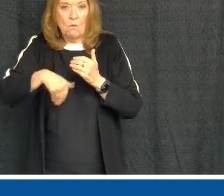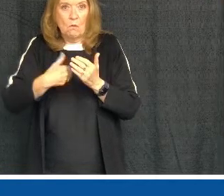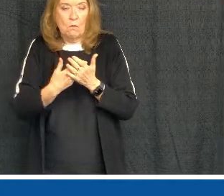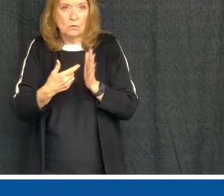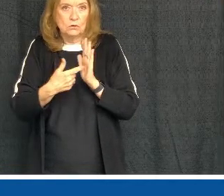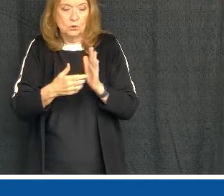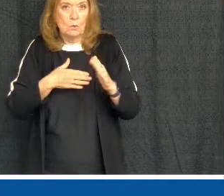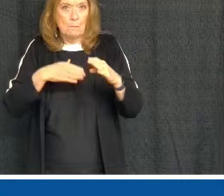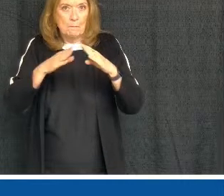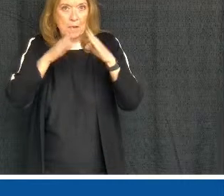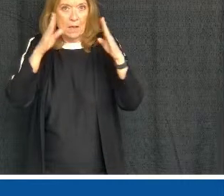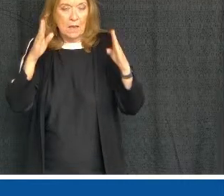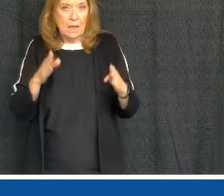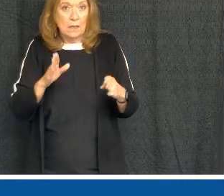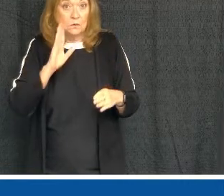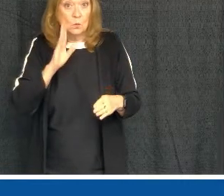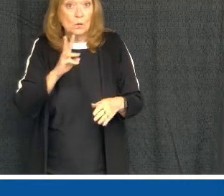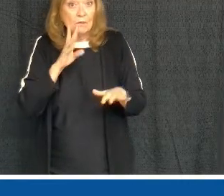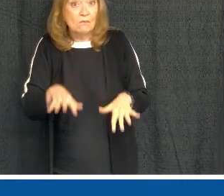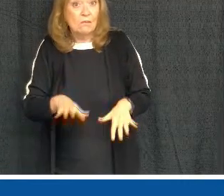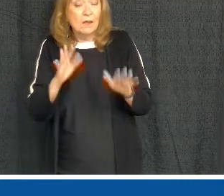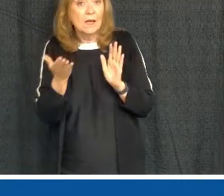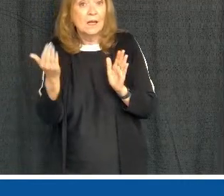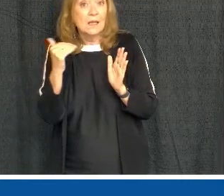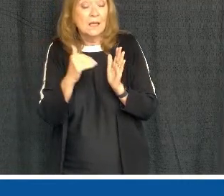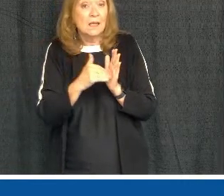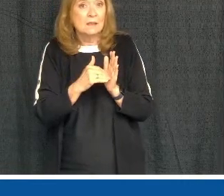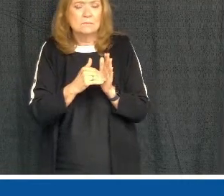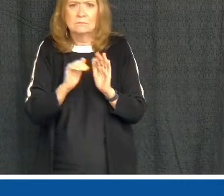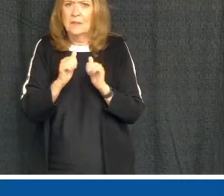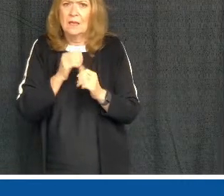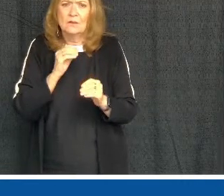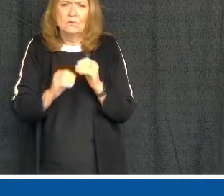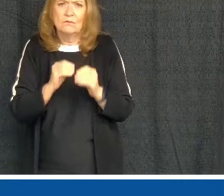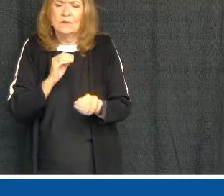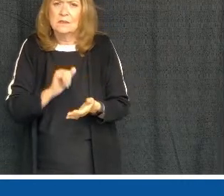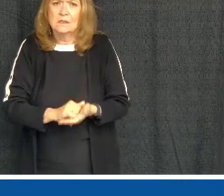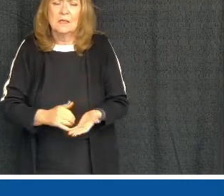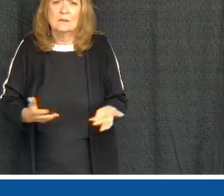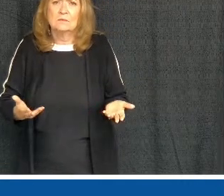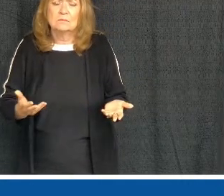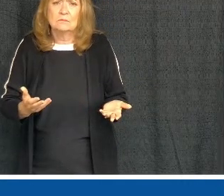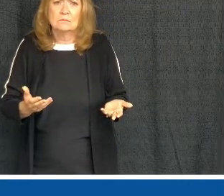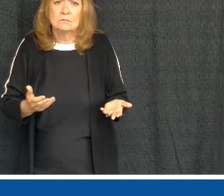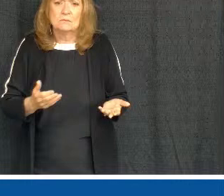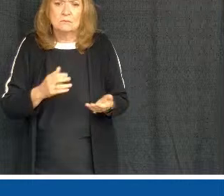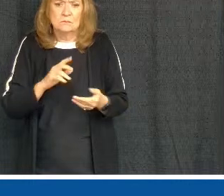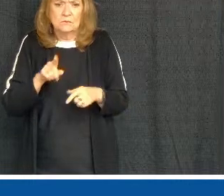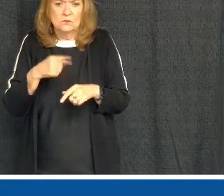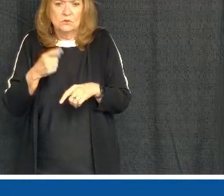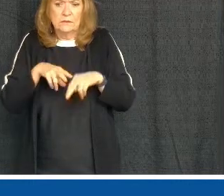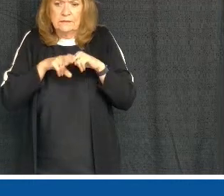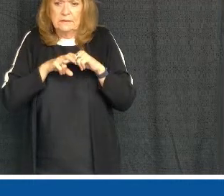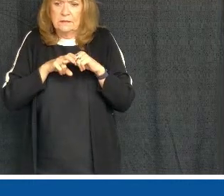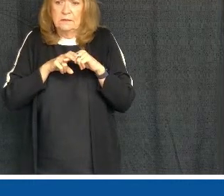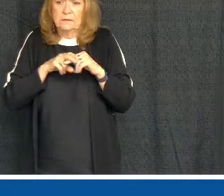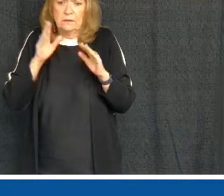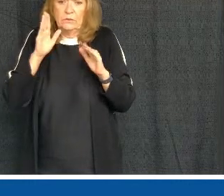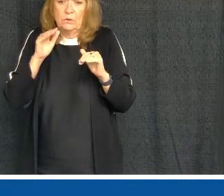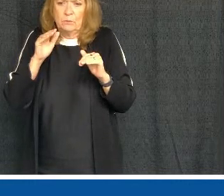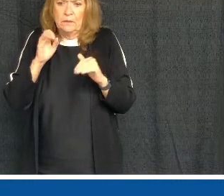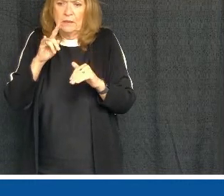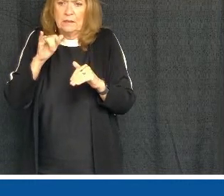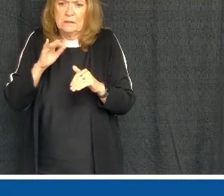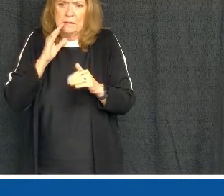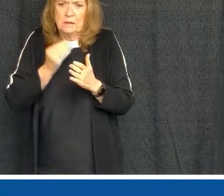my house will flood again. How does one fix that? Other than sitting and hoping that the city will purchase